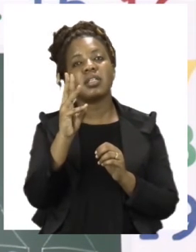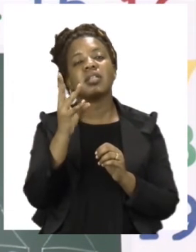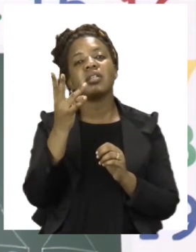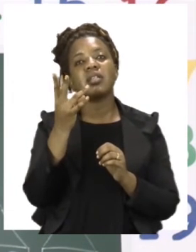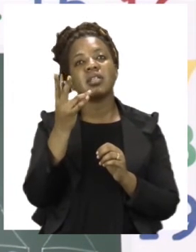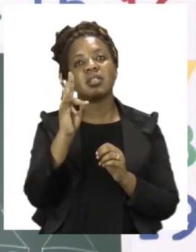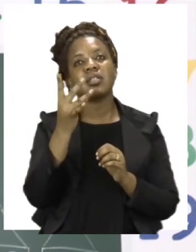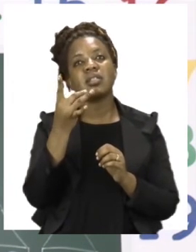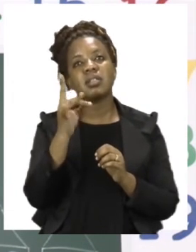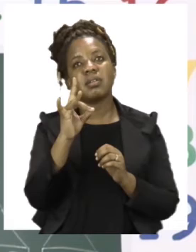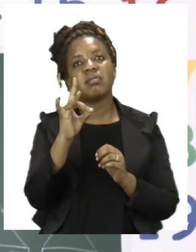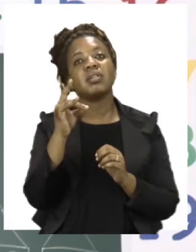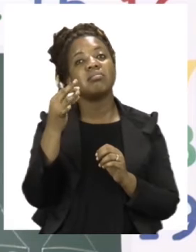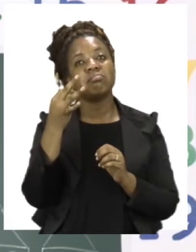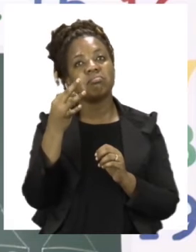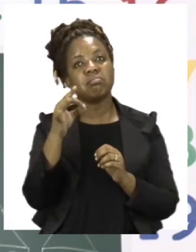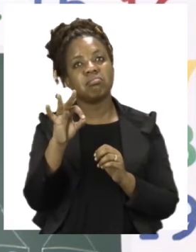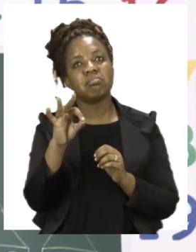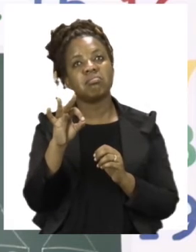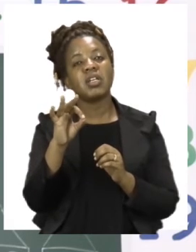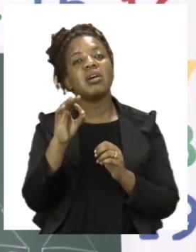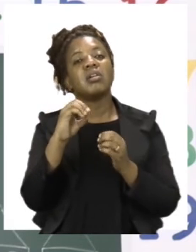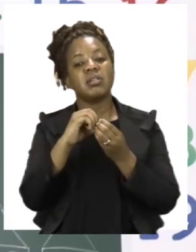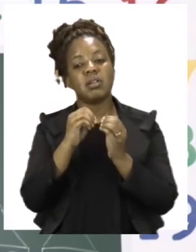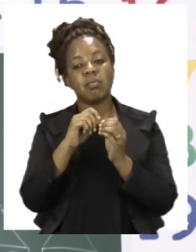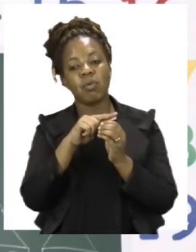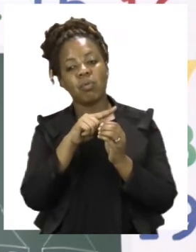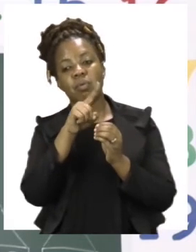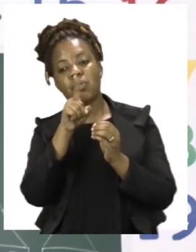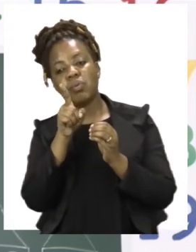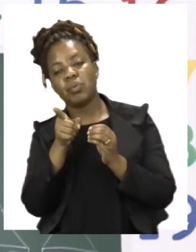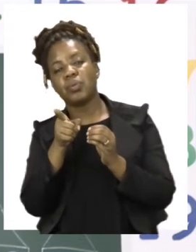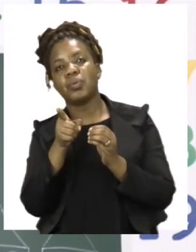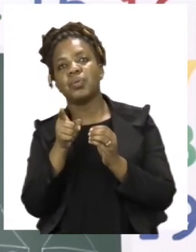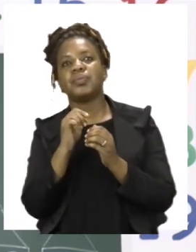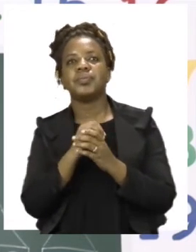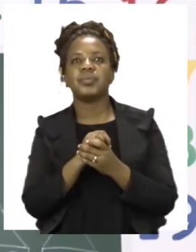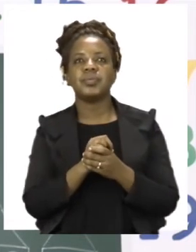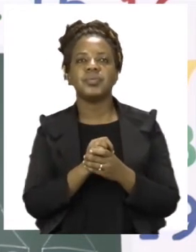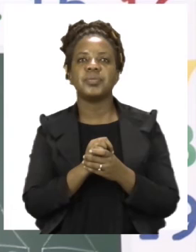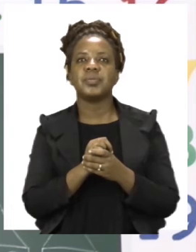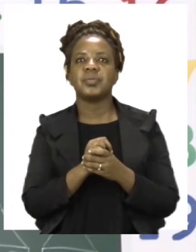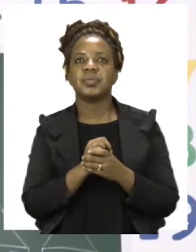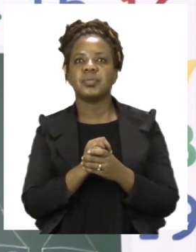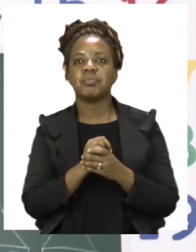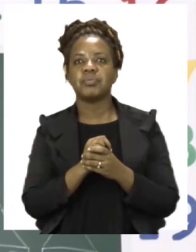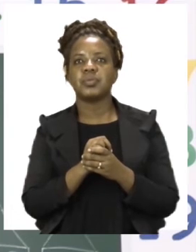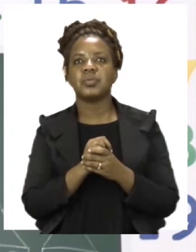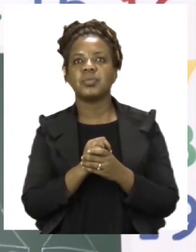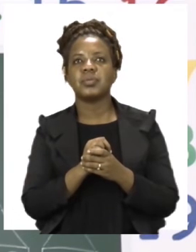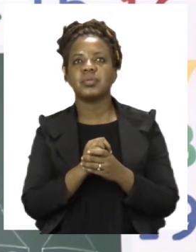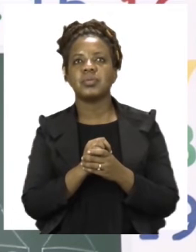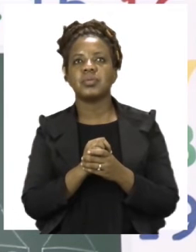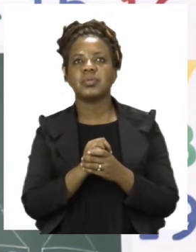5, 6, 7, 8, or 9 as a unit will go forward to the